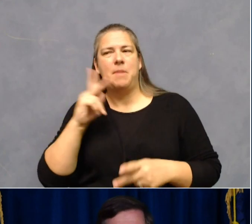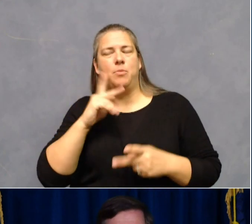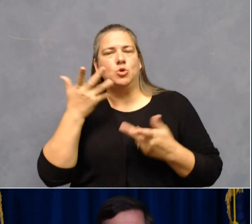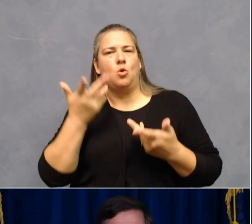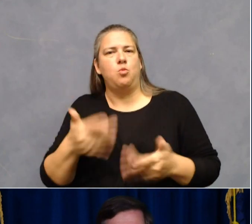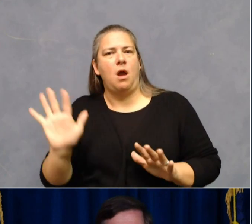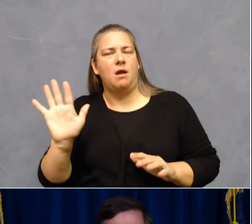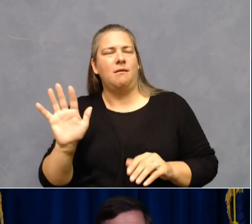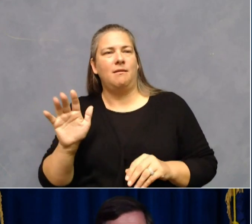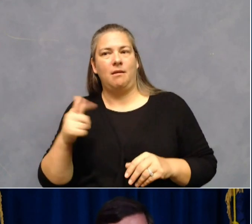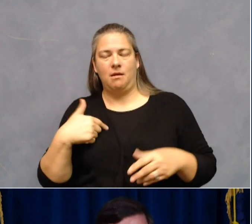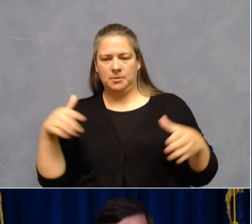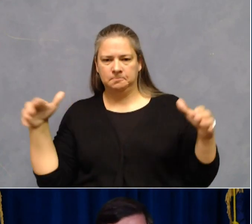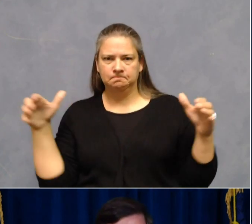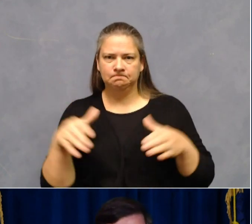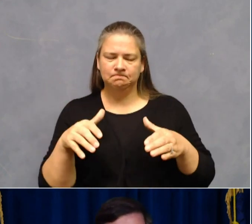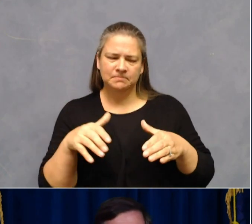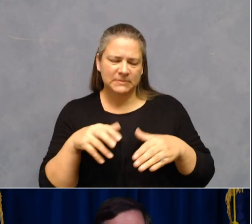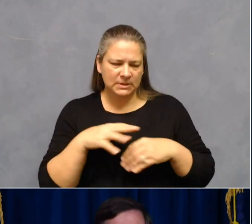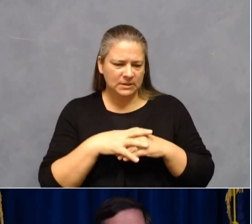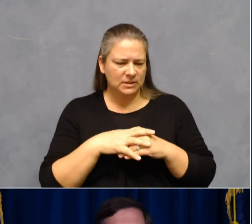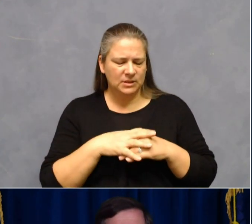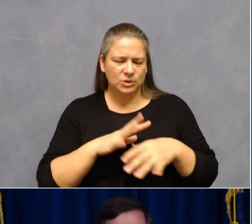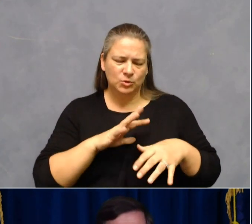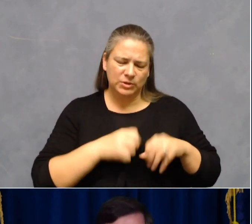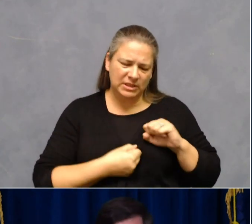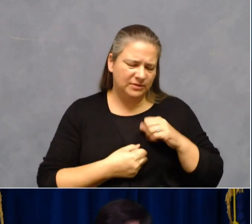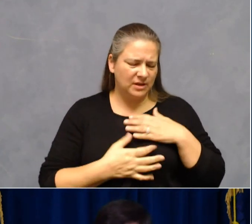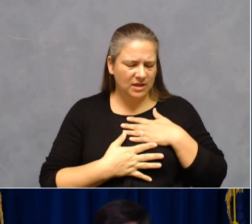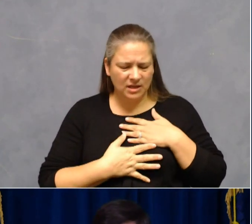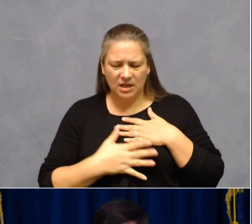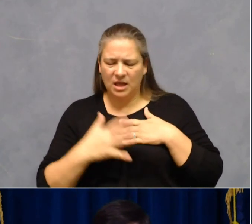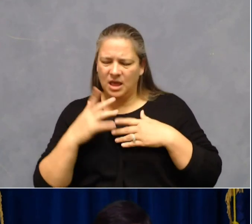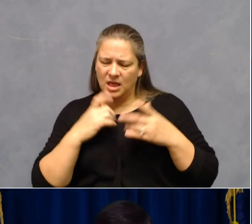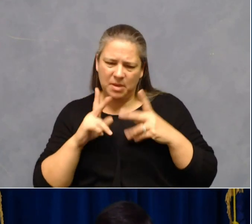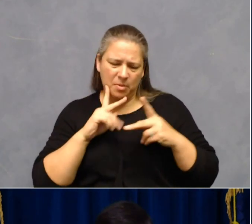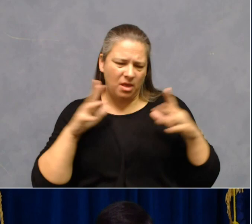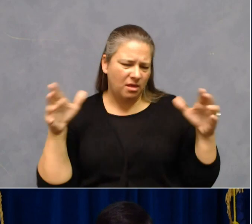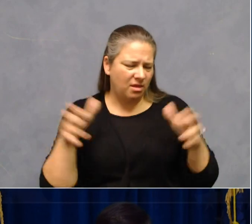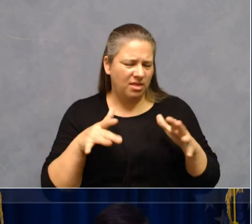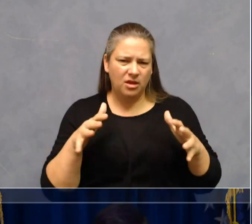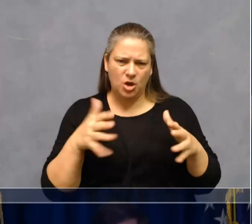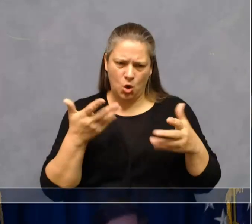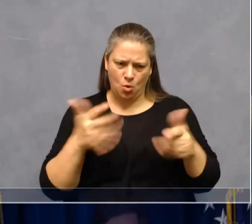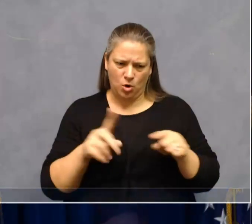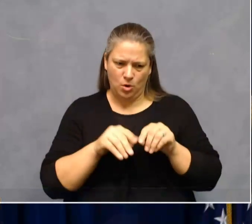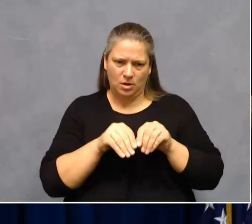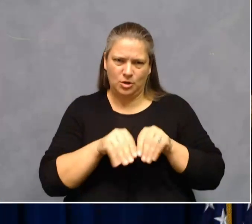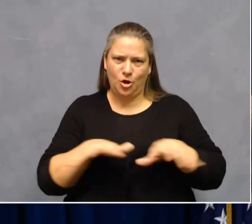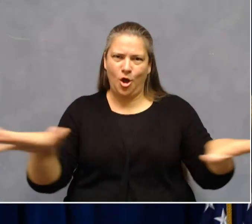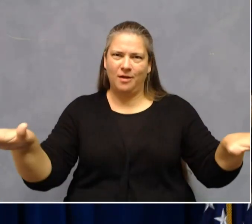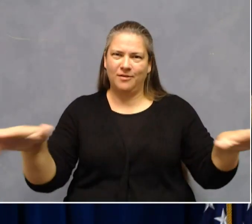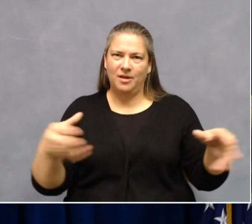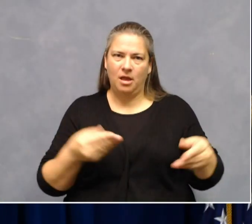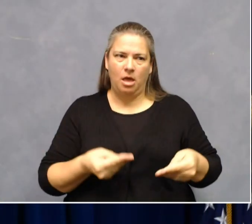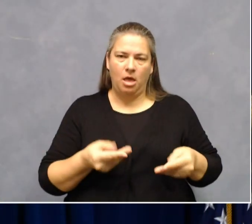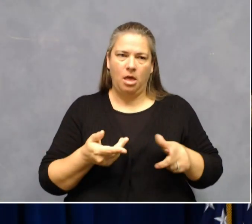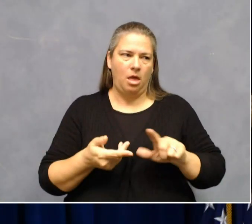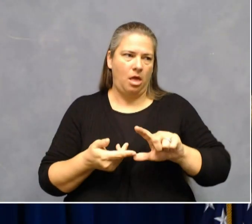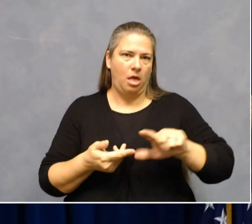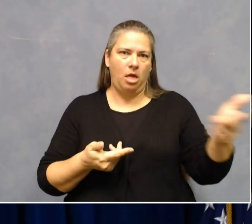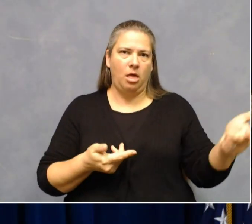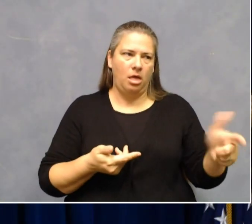recognized and they're being grieved, to cause any more grief and any more loss. So we need to ensure on these